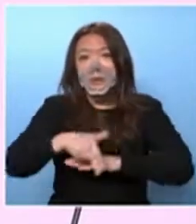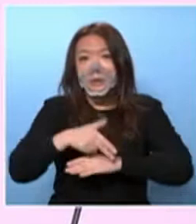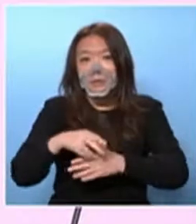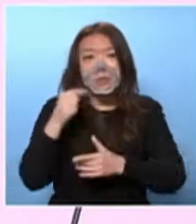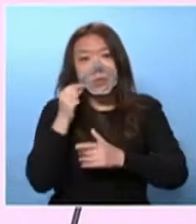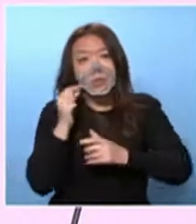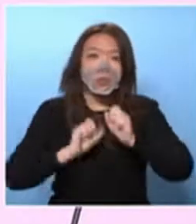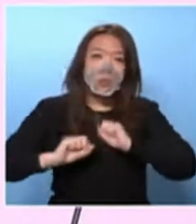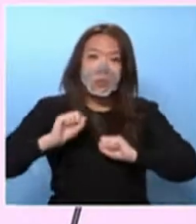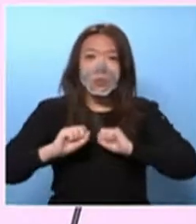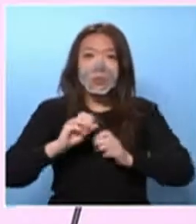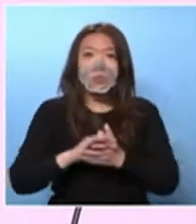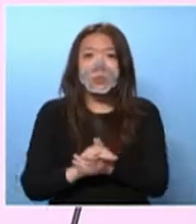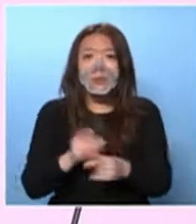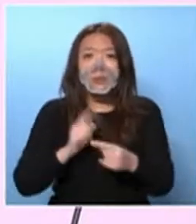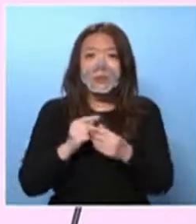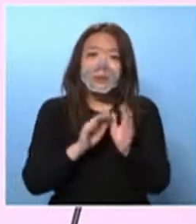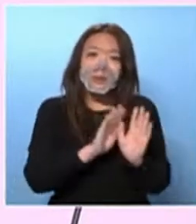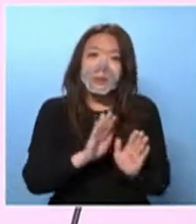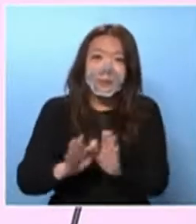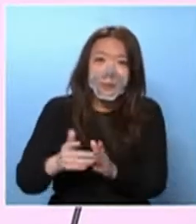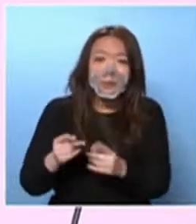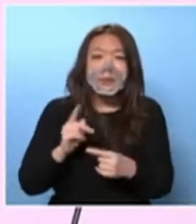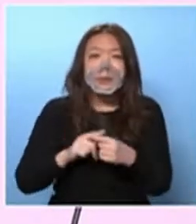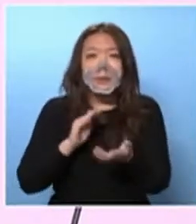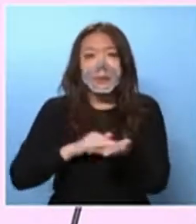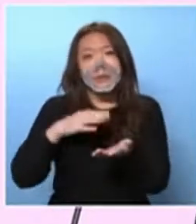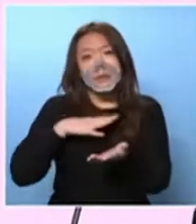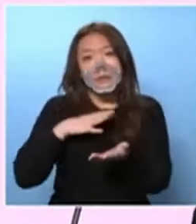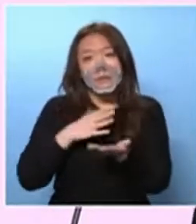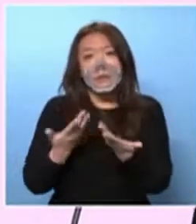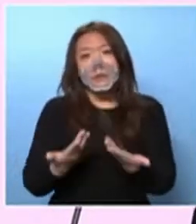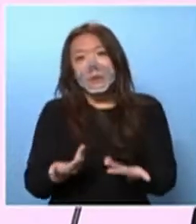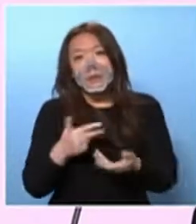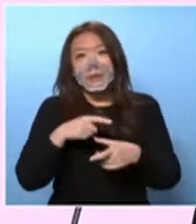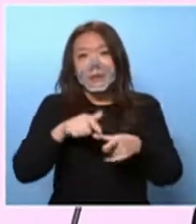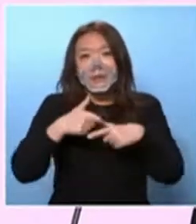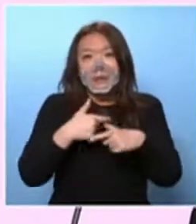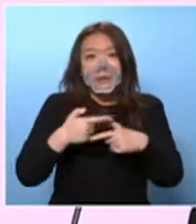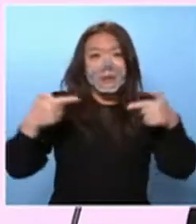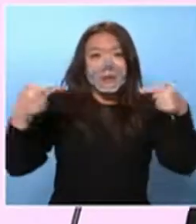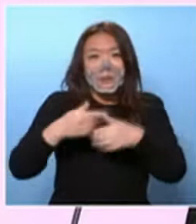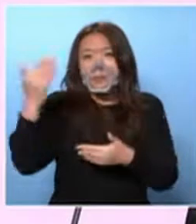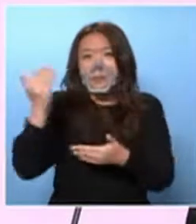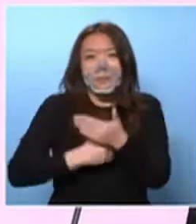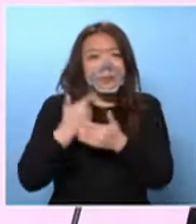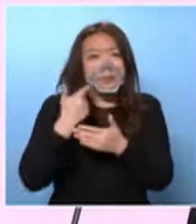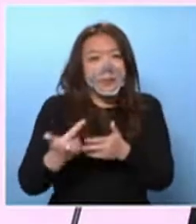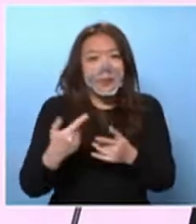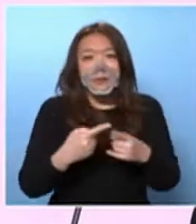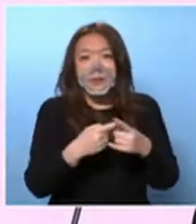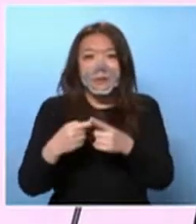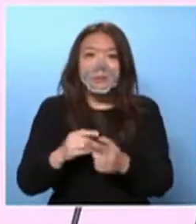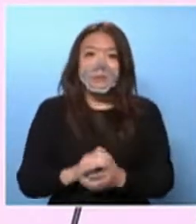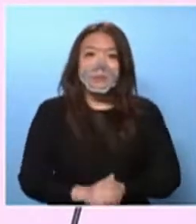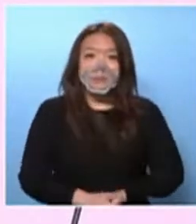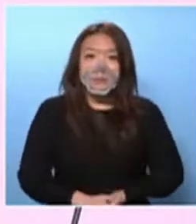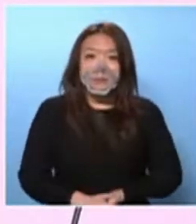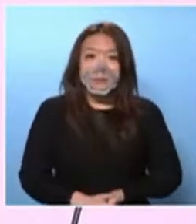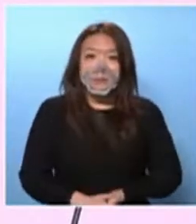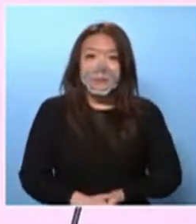the flexibility of the scheme to assist those with income substantially reduced under the epidemic.